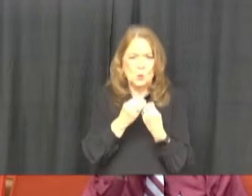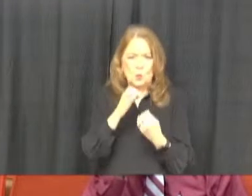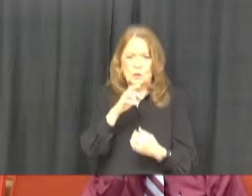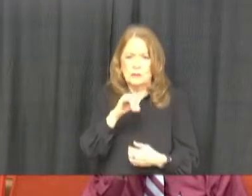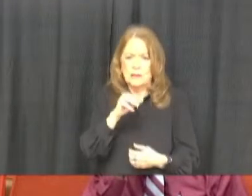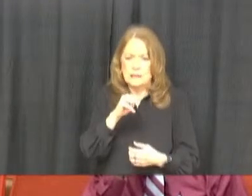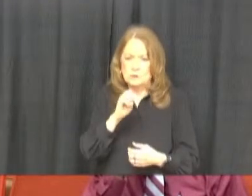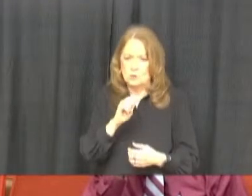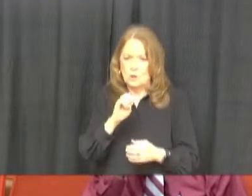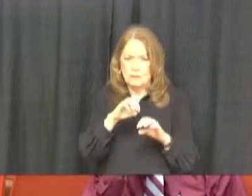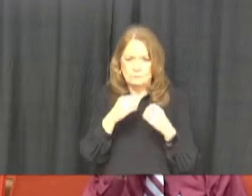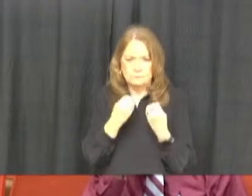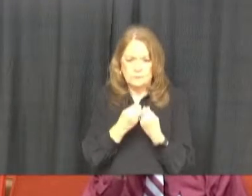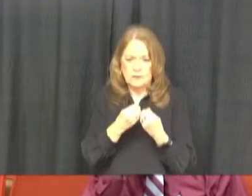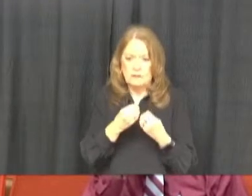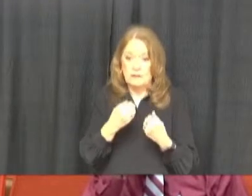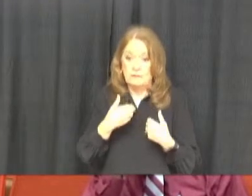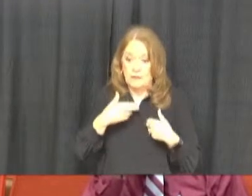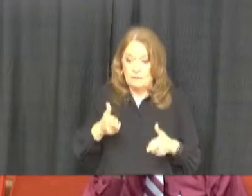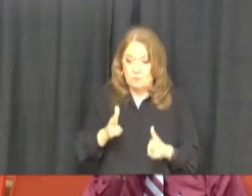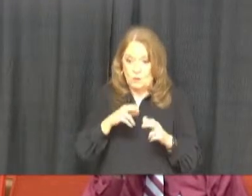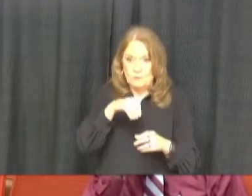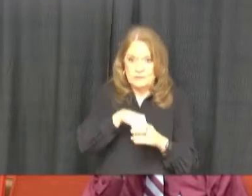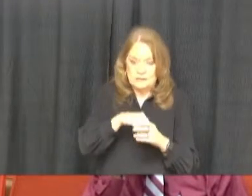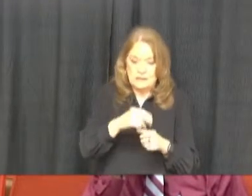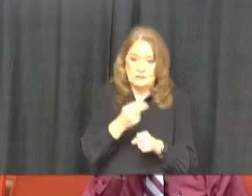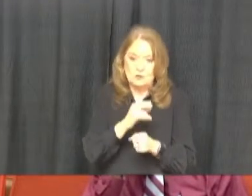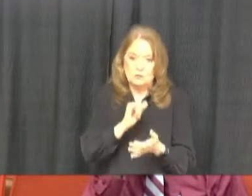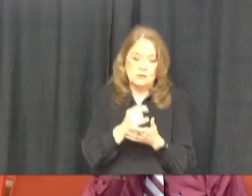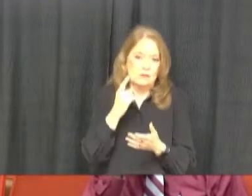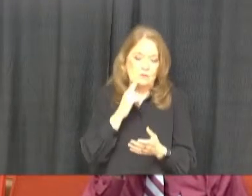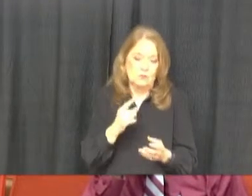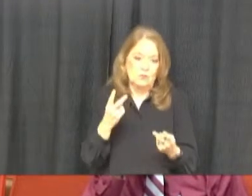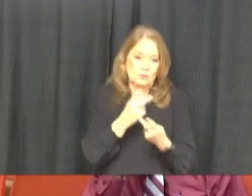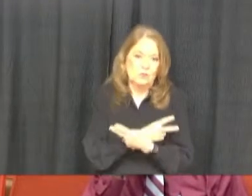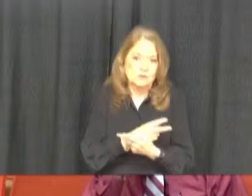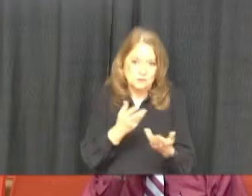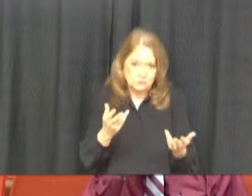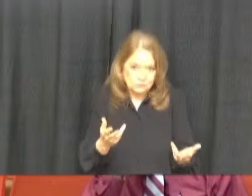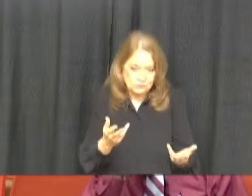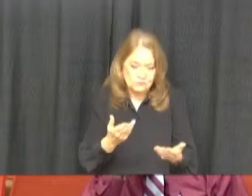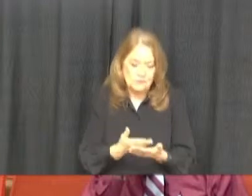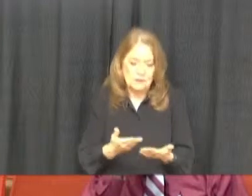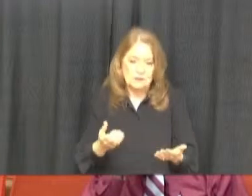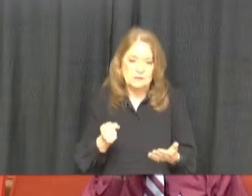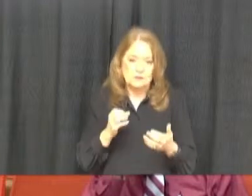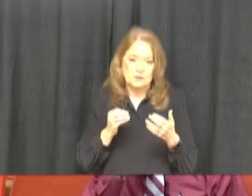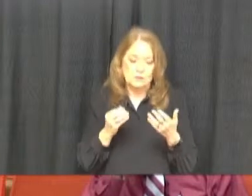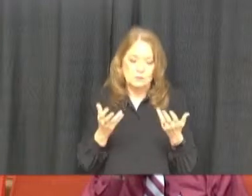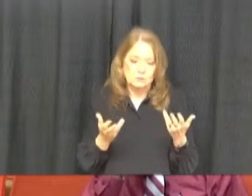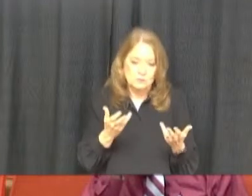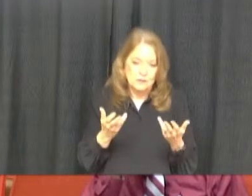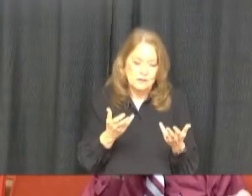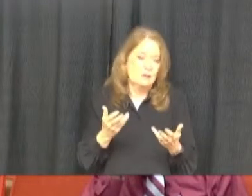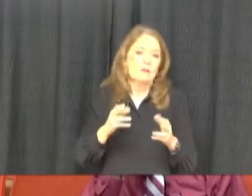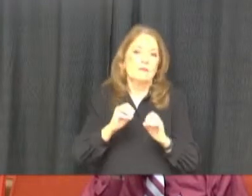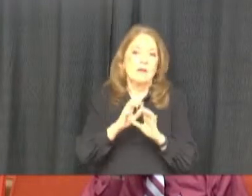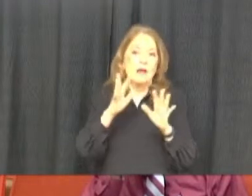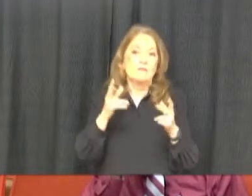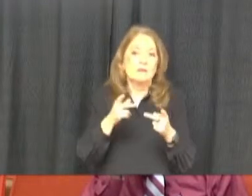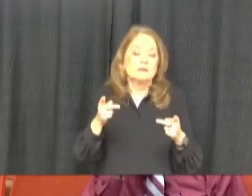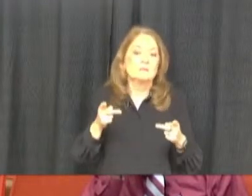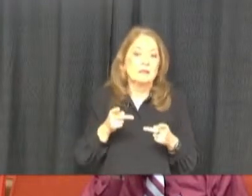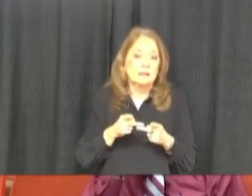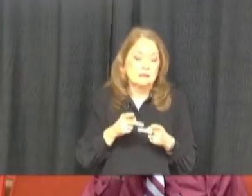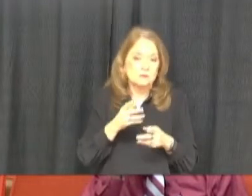there are weapons inside, and then those vehicles are used for, more felonious activities. So the obvious places